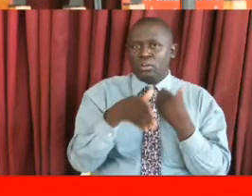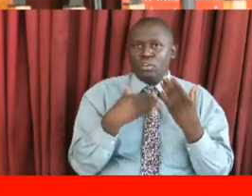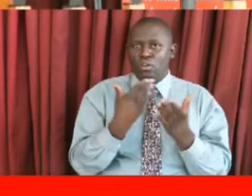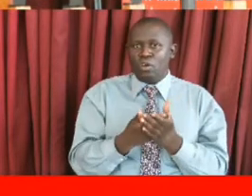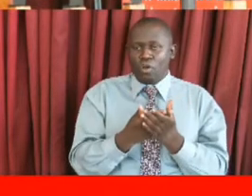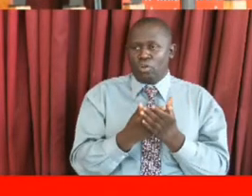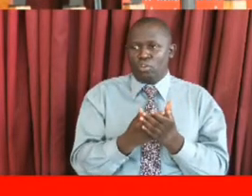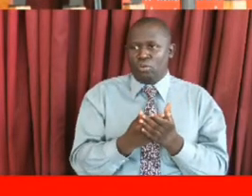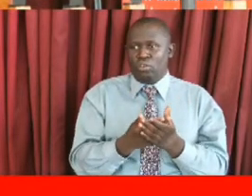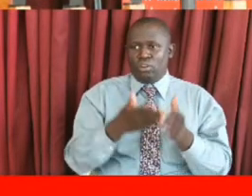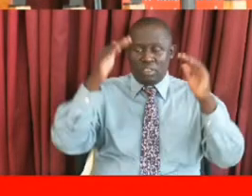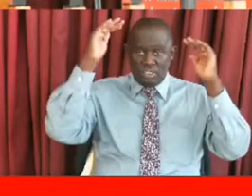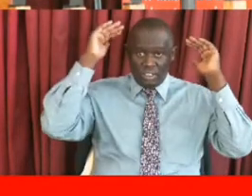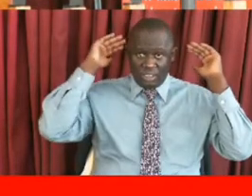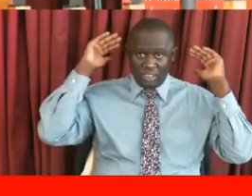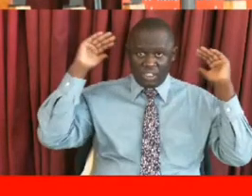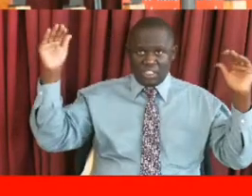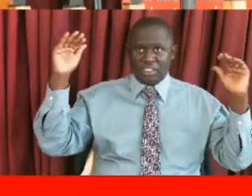of great